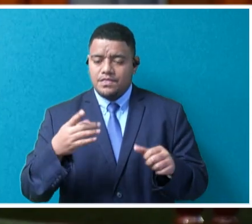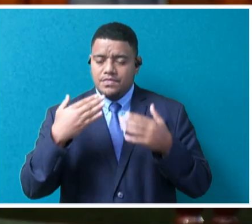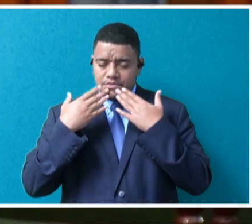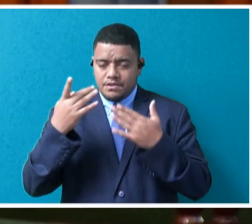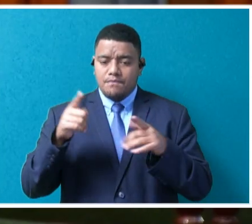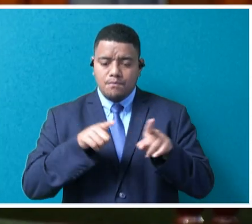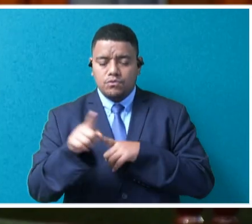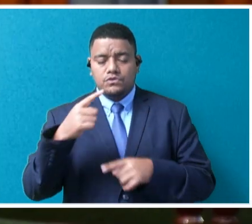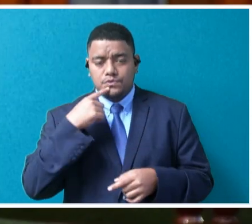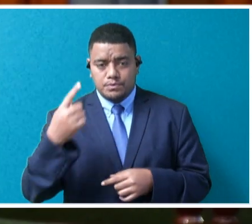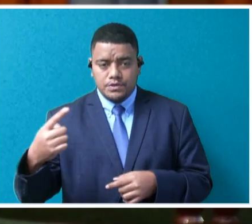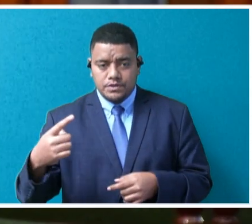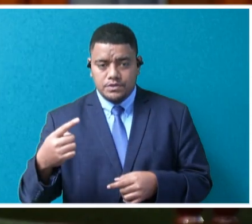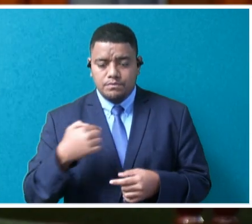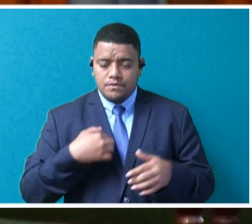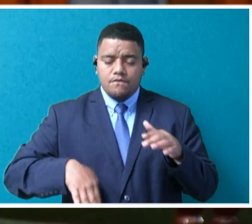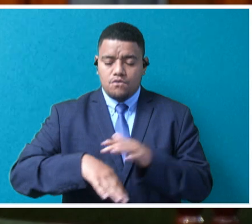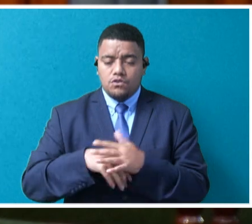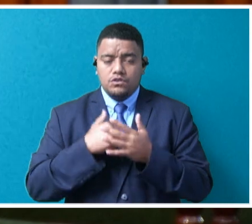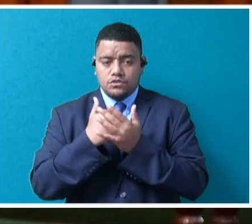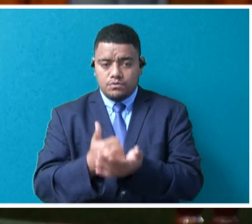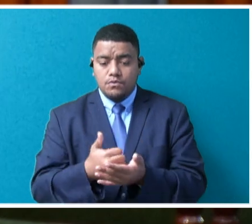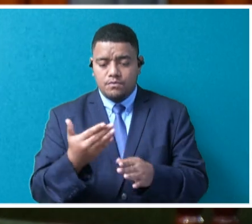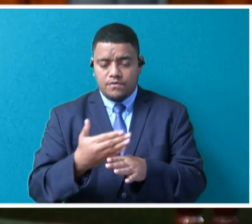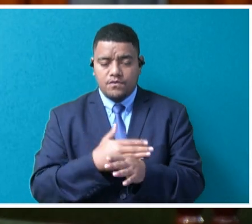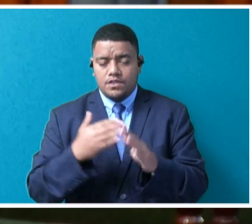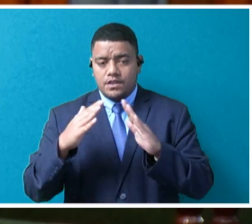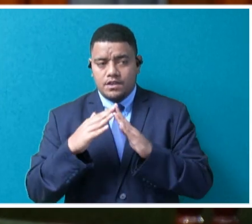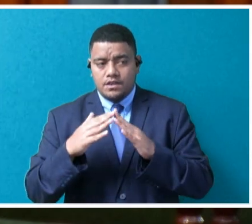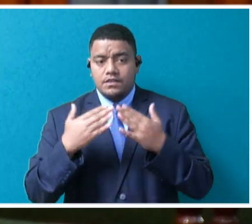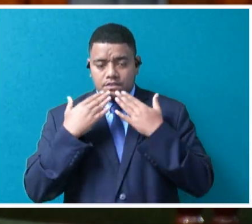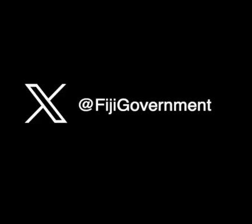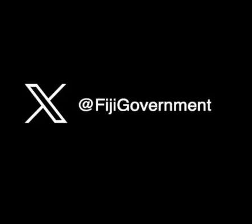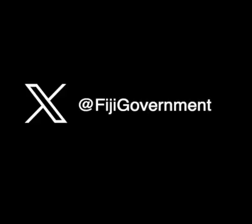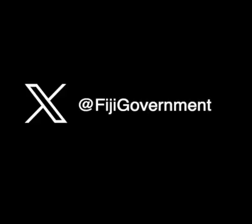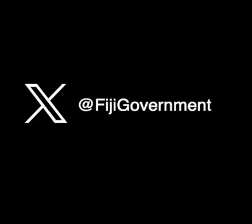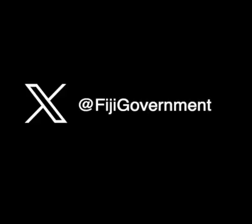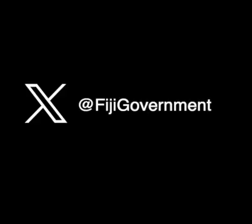gracious speech, and I fully support the motion before the House. Iliesa Vanawalu.